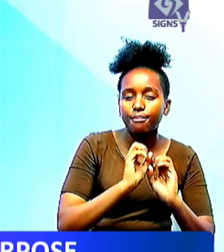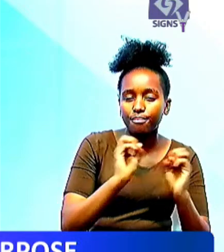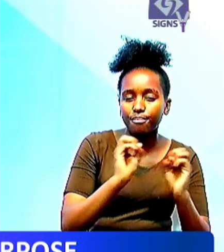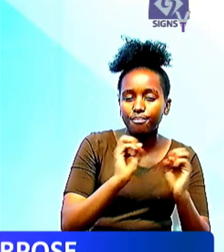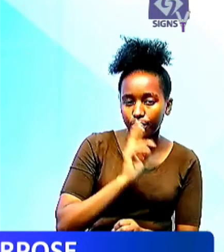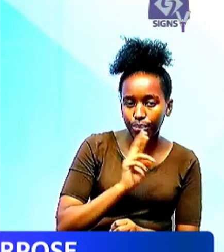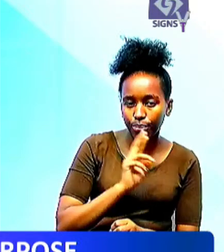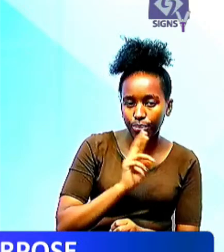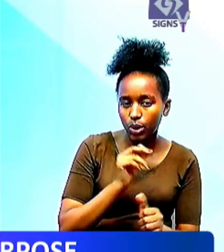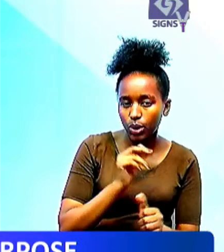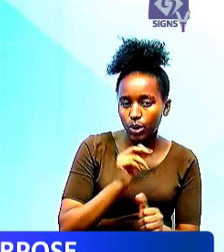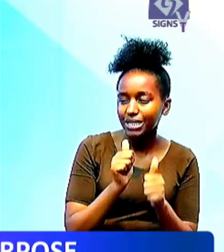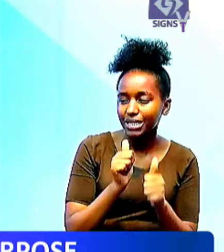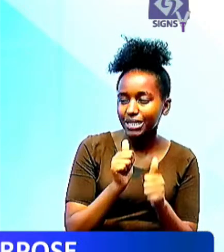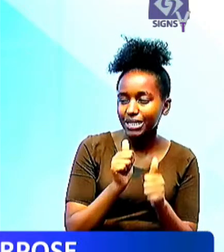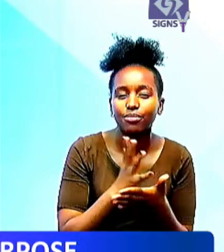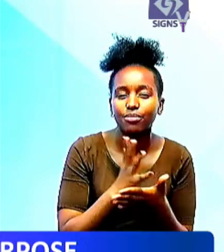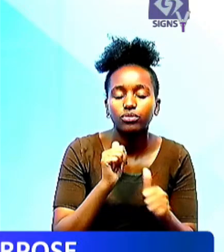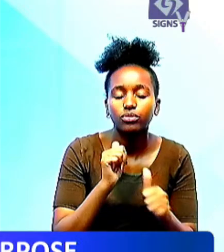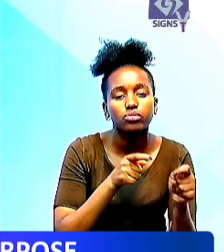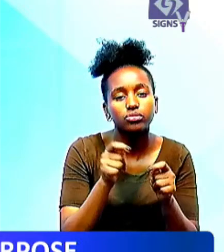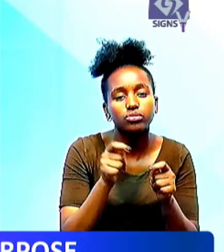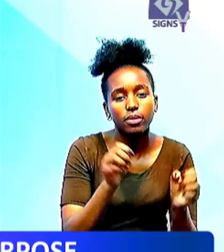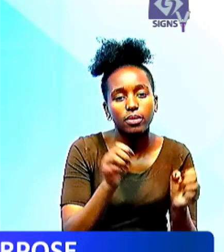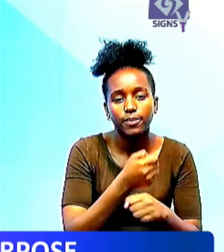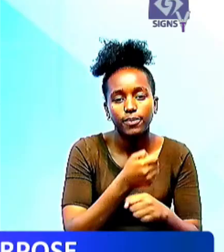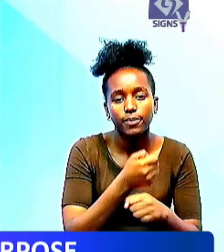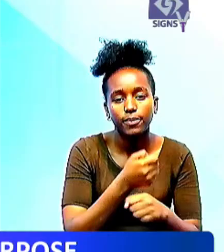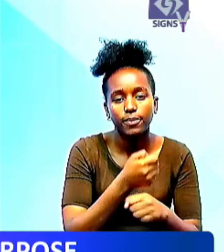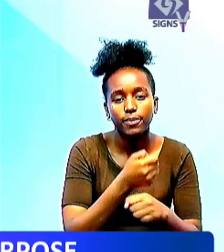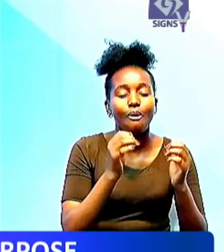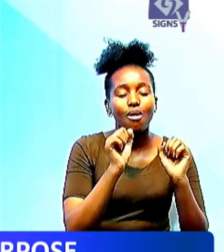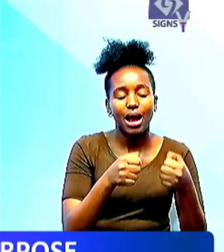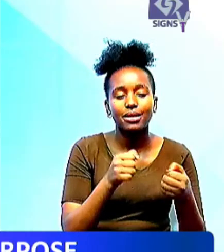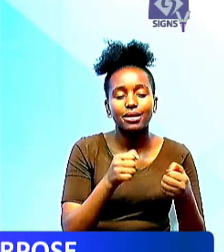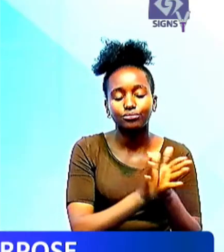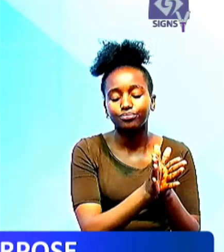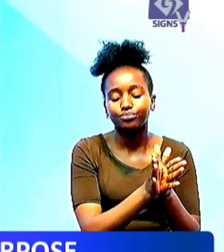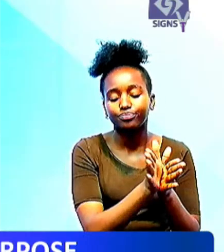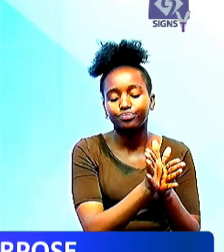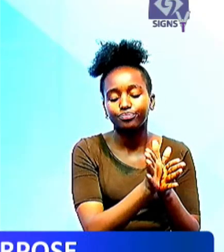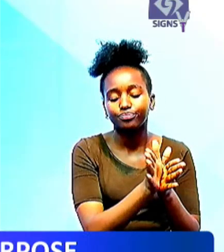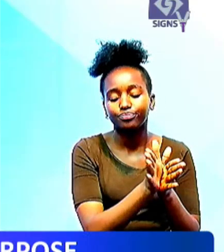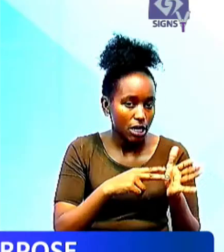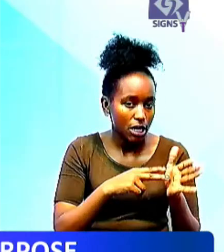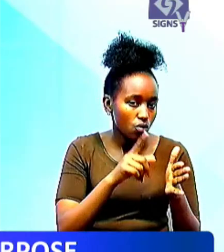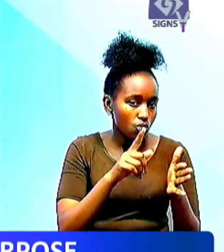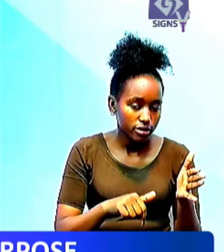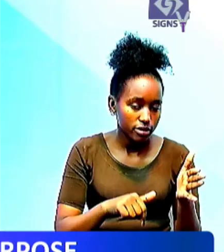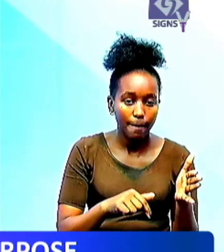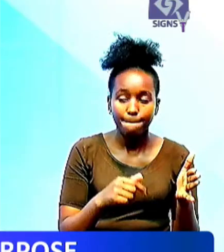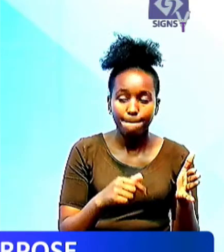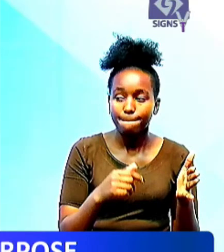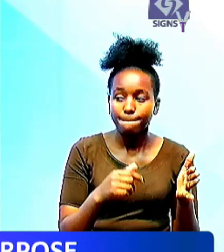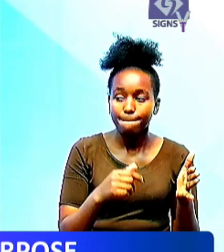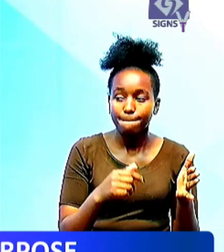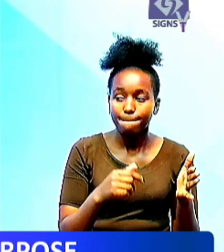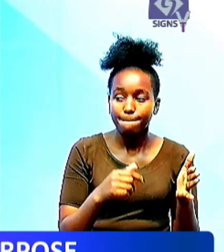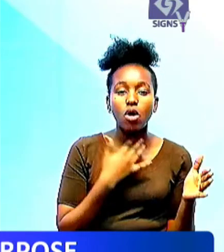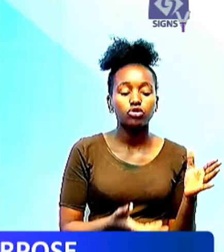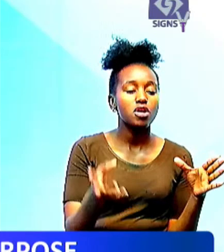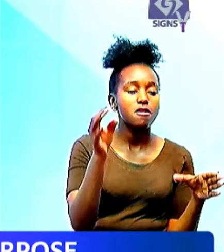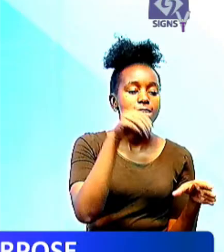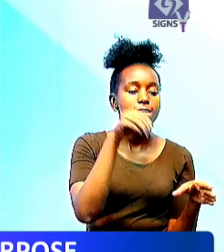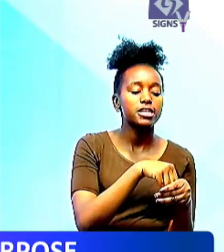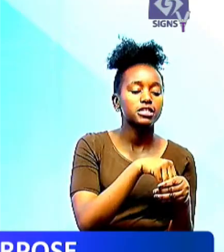as a diversifiable risk. You can diversify. And what do I mean by diversify? You don't hold all your eggs in one